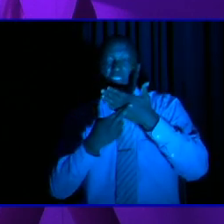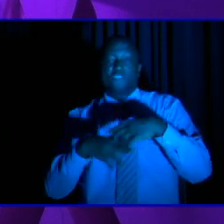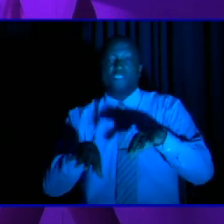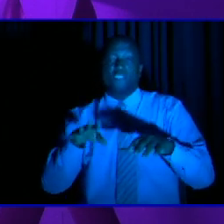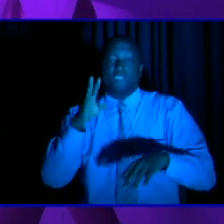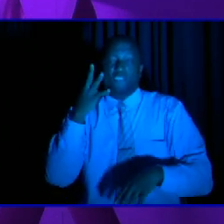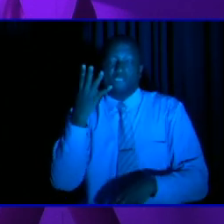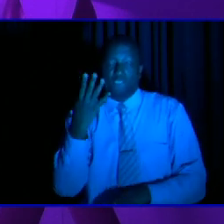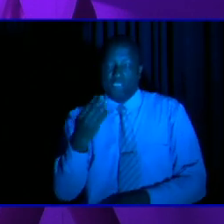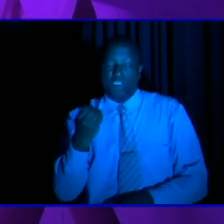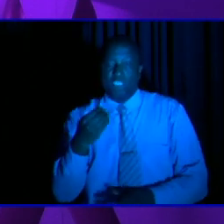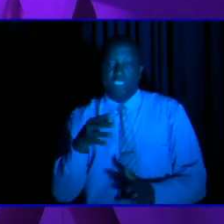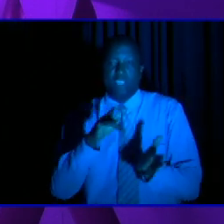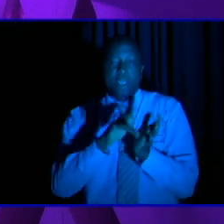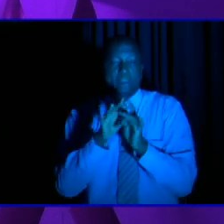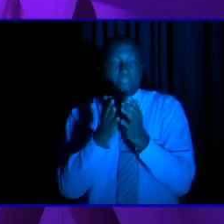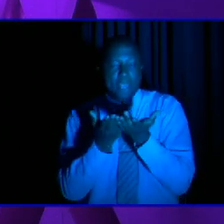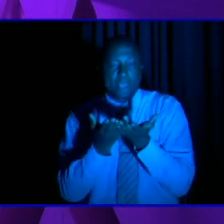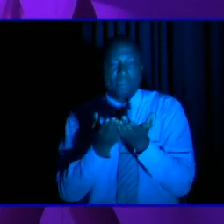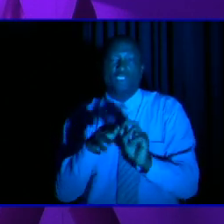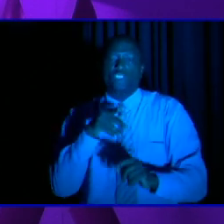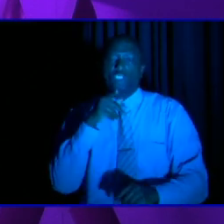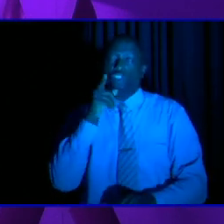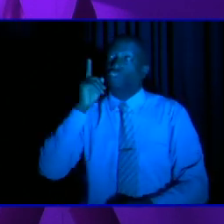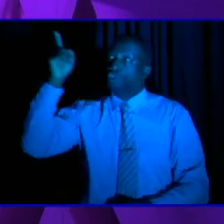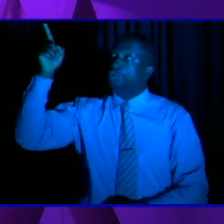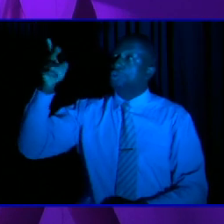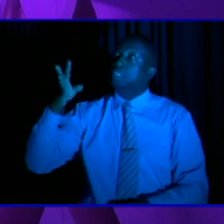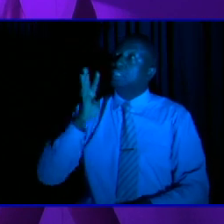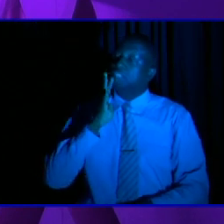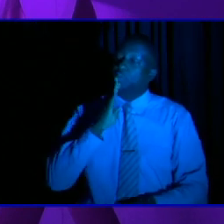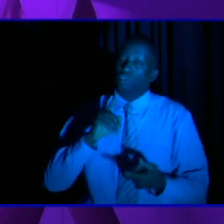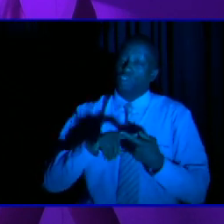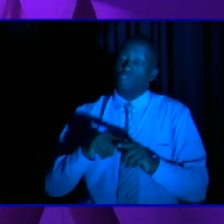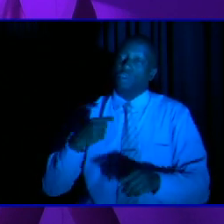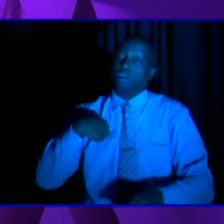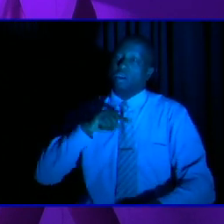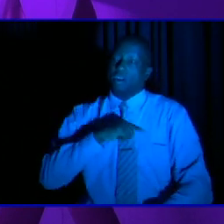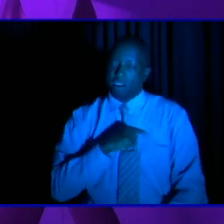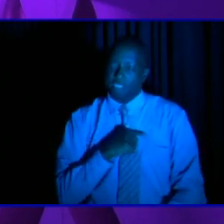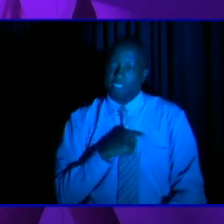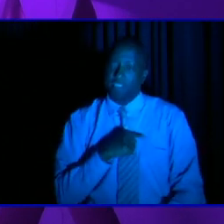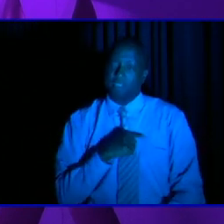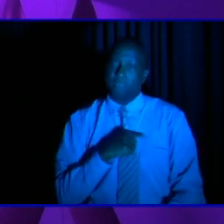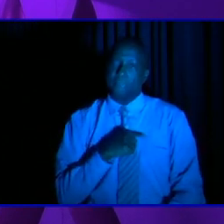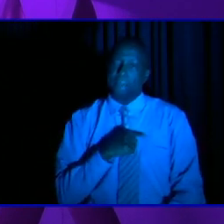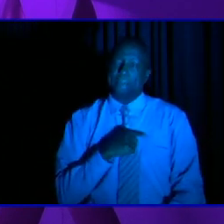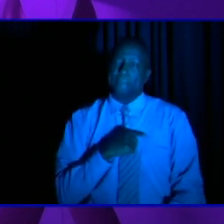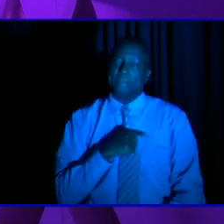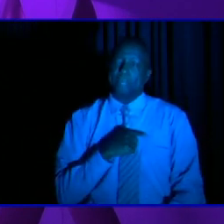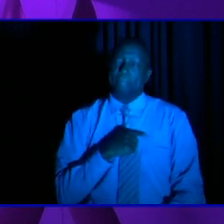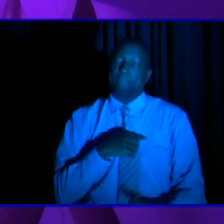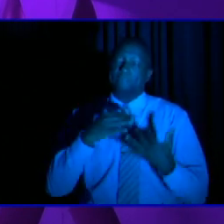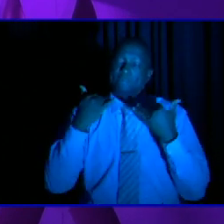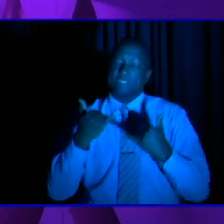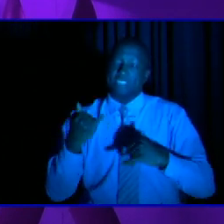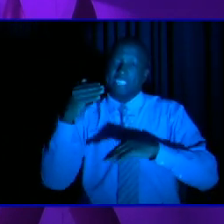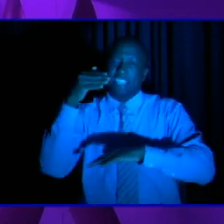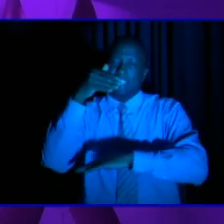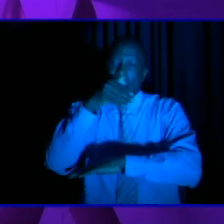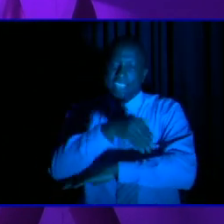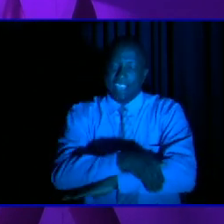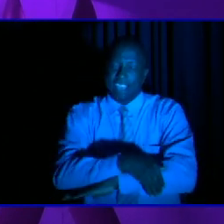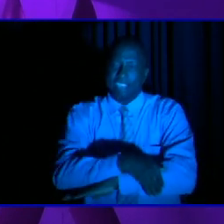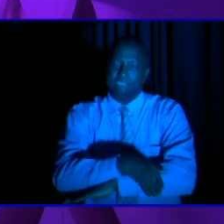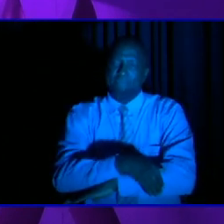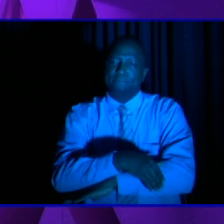you have spoken to each of us individually tonight to settle the score with you